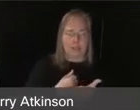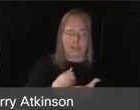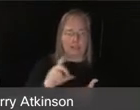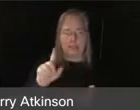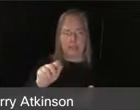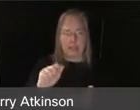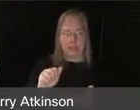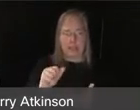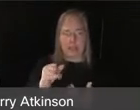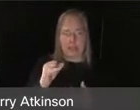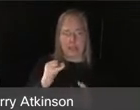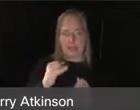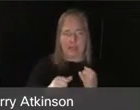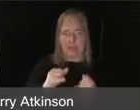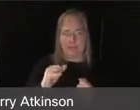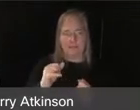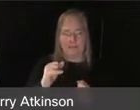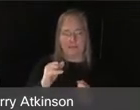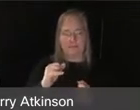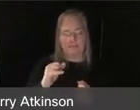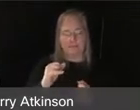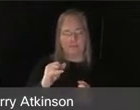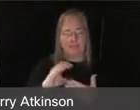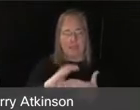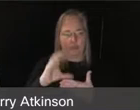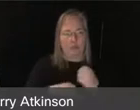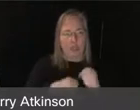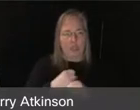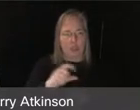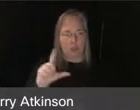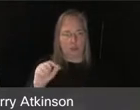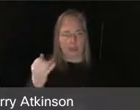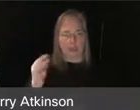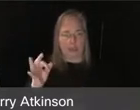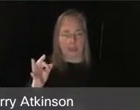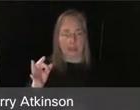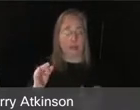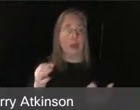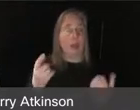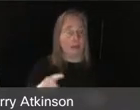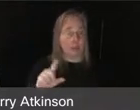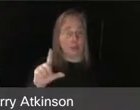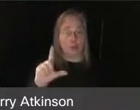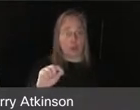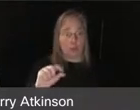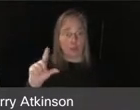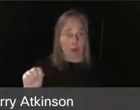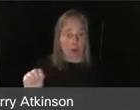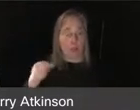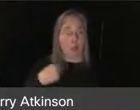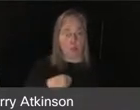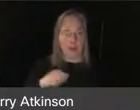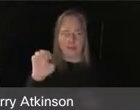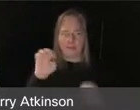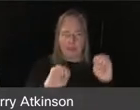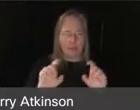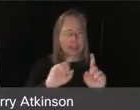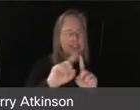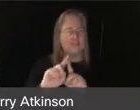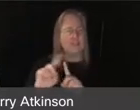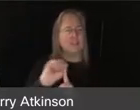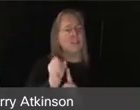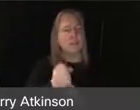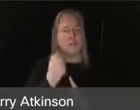in 2019, calendar year 2019. And in 2020, we went and evaluated different scenarios to see